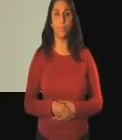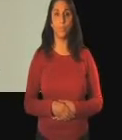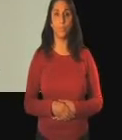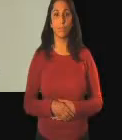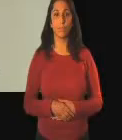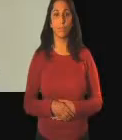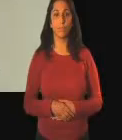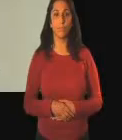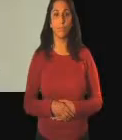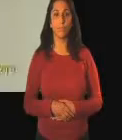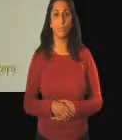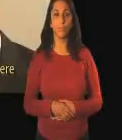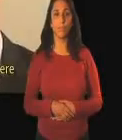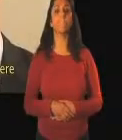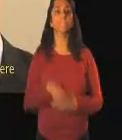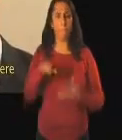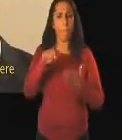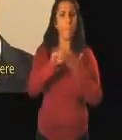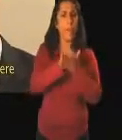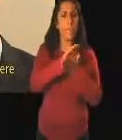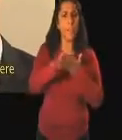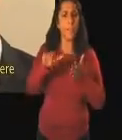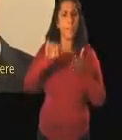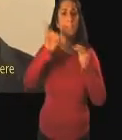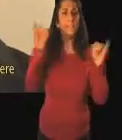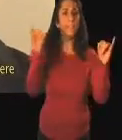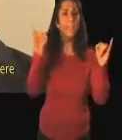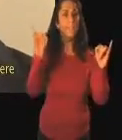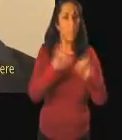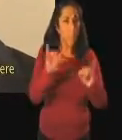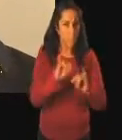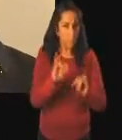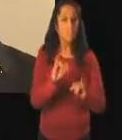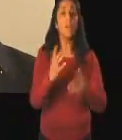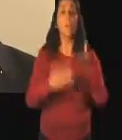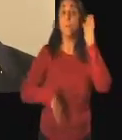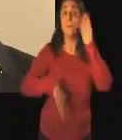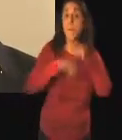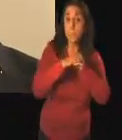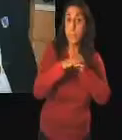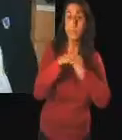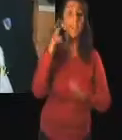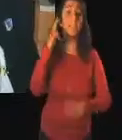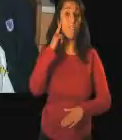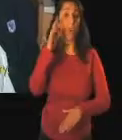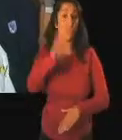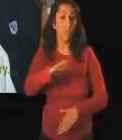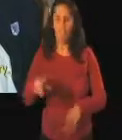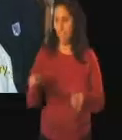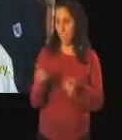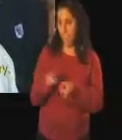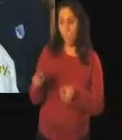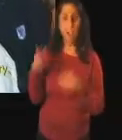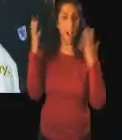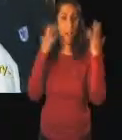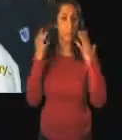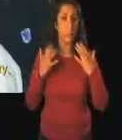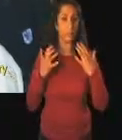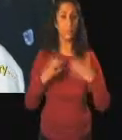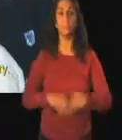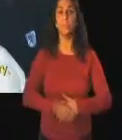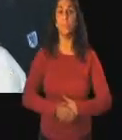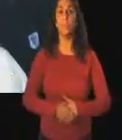Mary Hare at the age of 11. Mary Hare School caters for severe and profoundly deaf children. Armand was one of that,